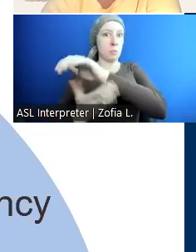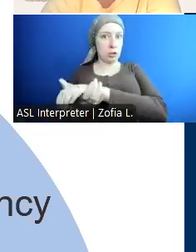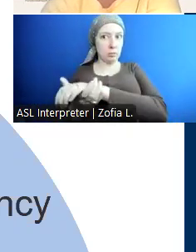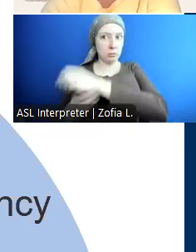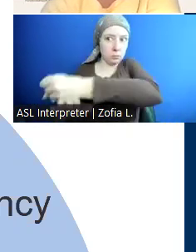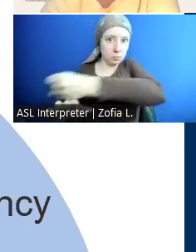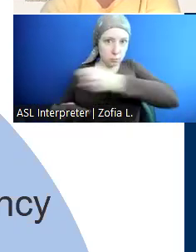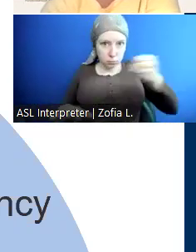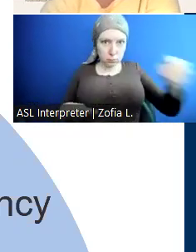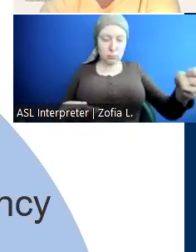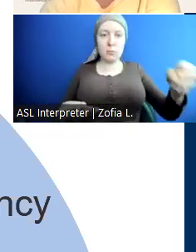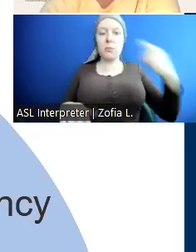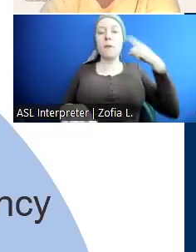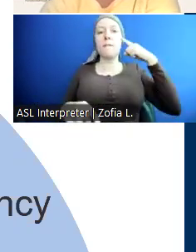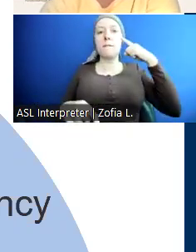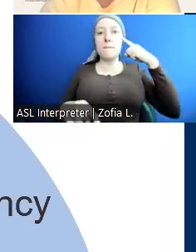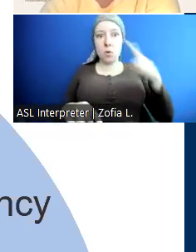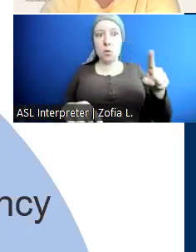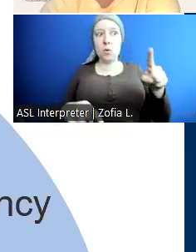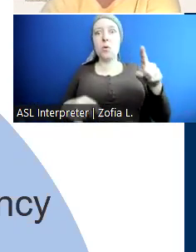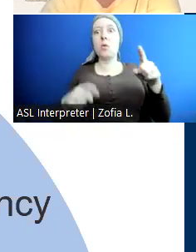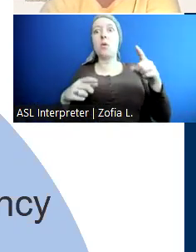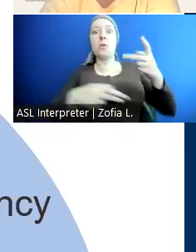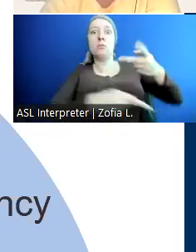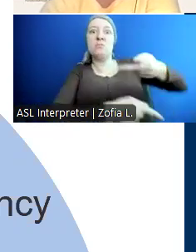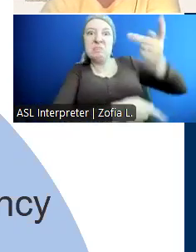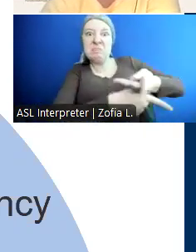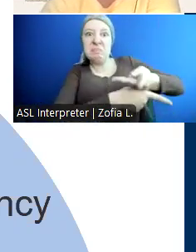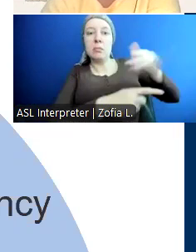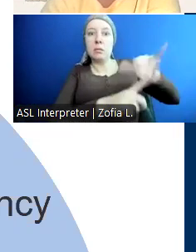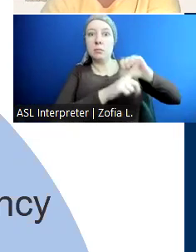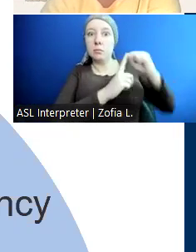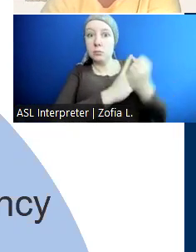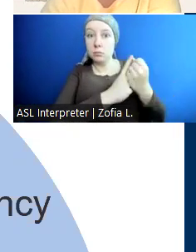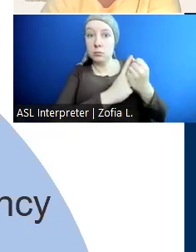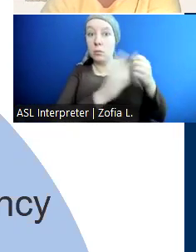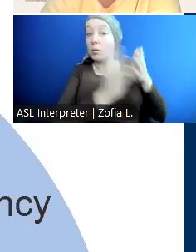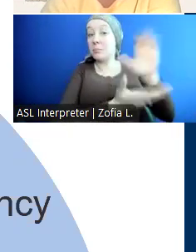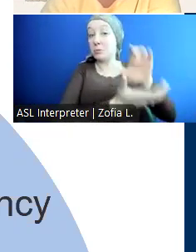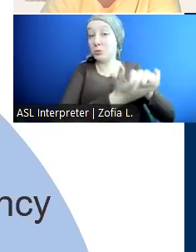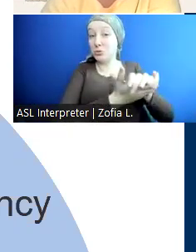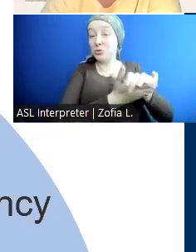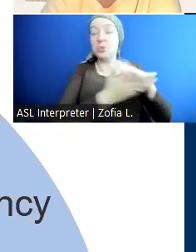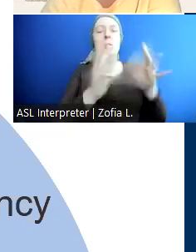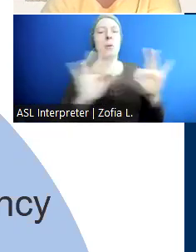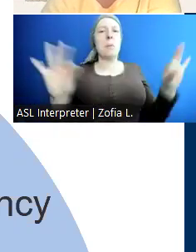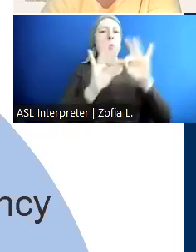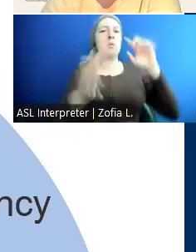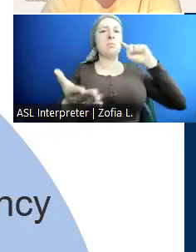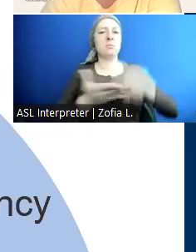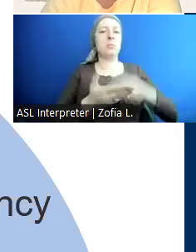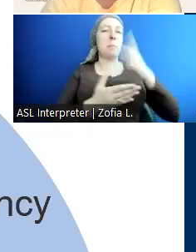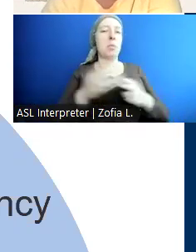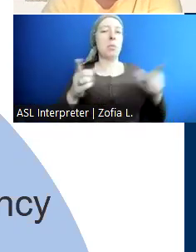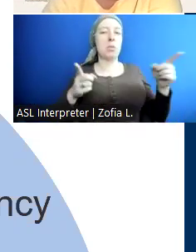used as a way to, you know, keep them in that situation, right? And so it's important to acknowledge both.